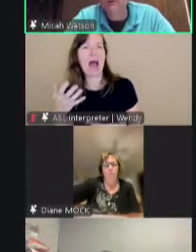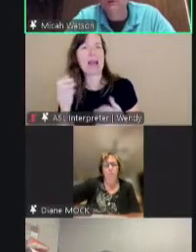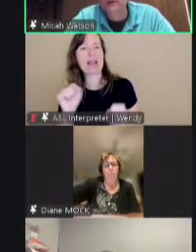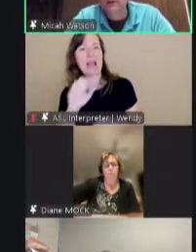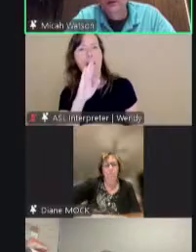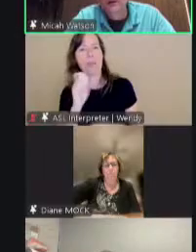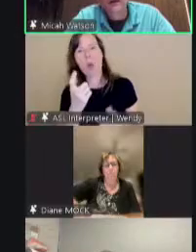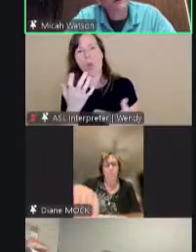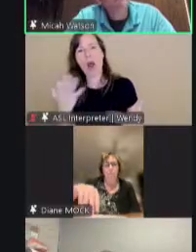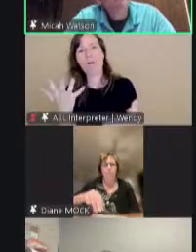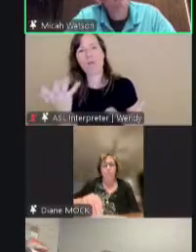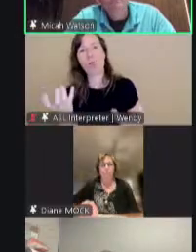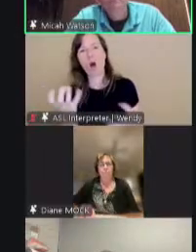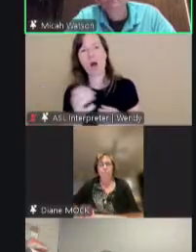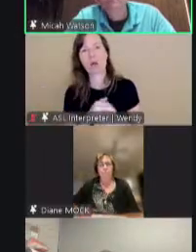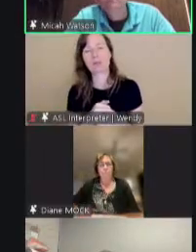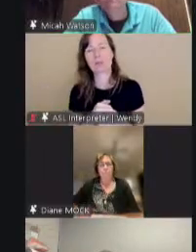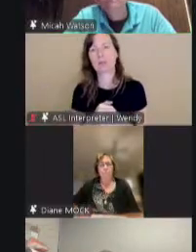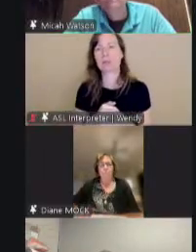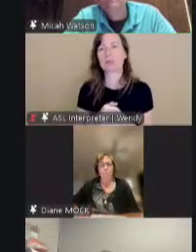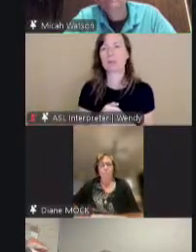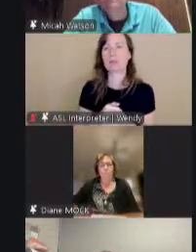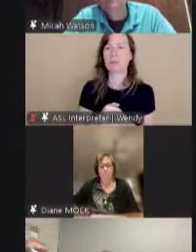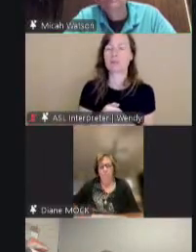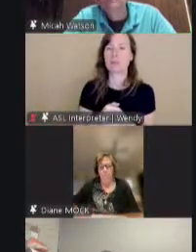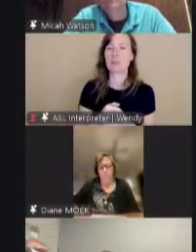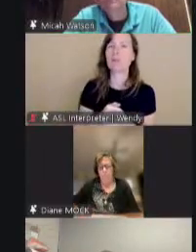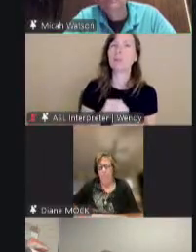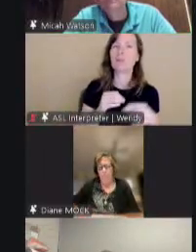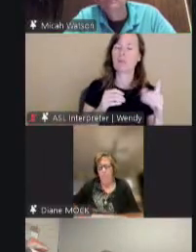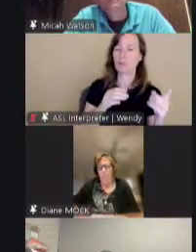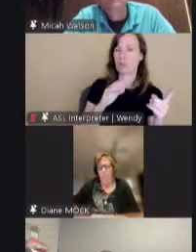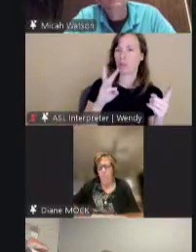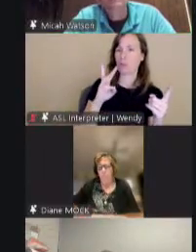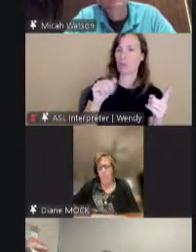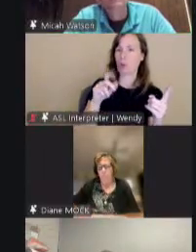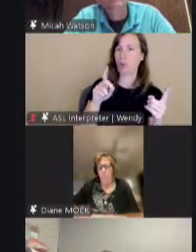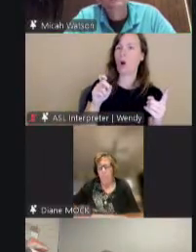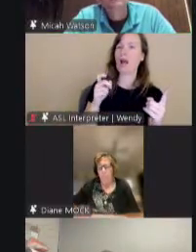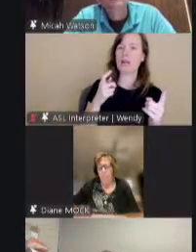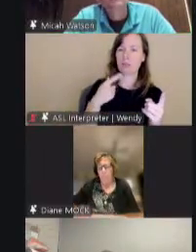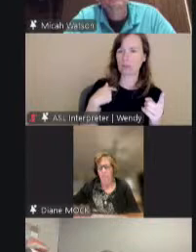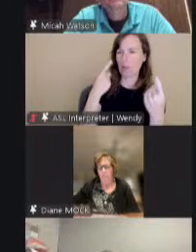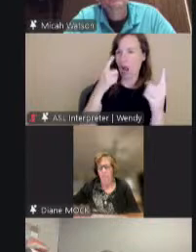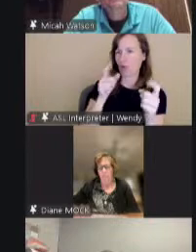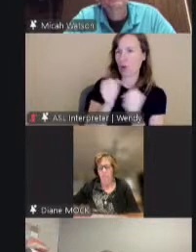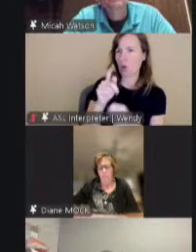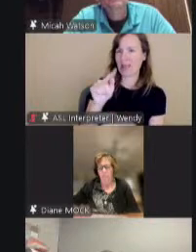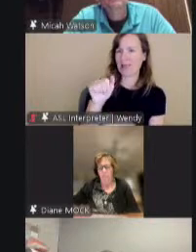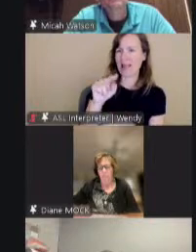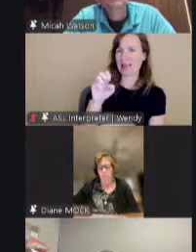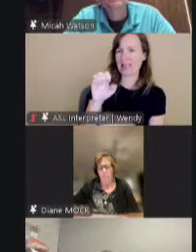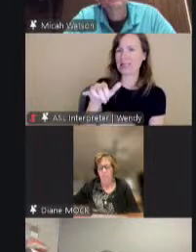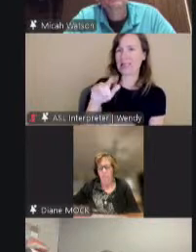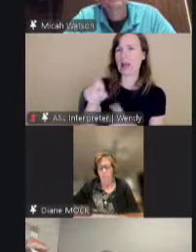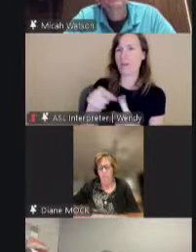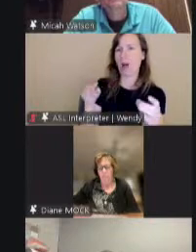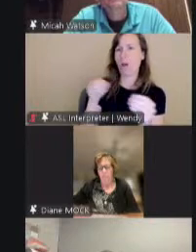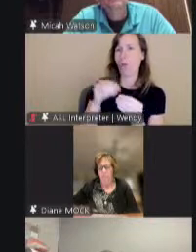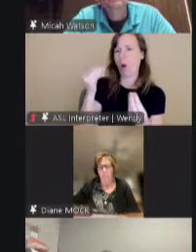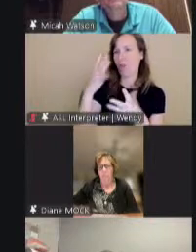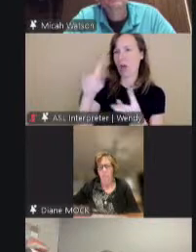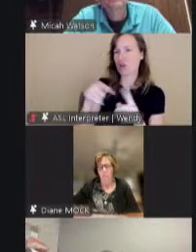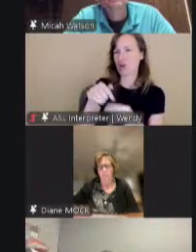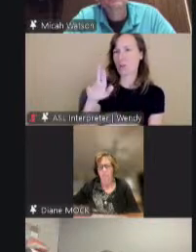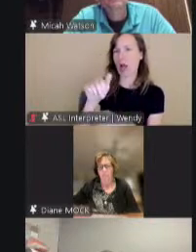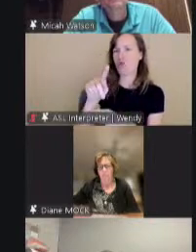be. Hey, Mayor, I just want to say I concur with Councilmember Tanzi about more information about the rate staying the same for